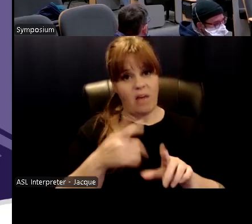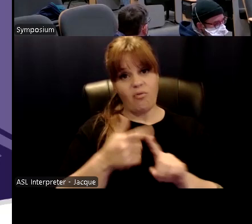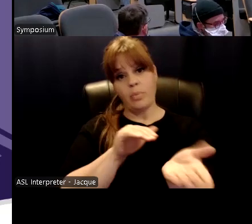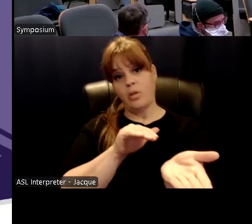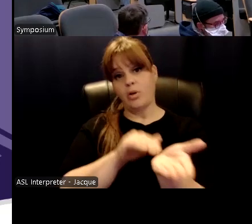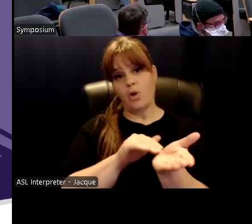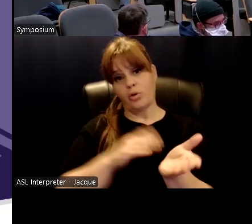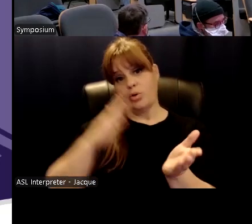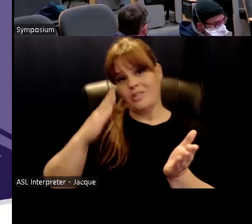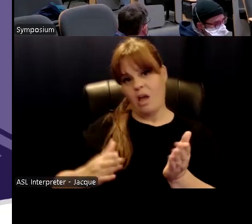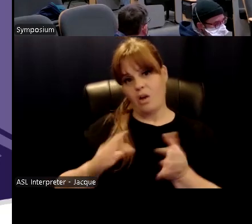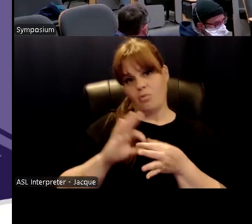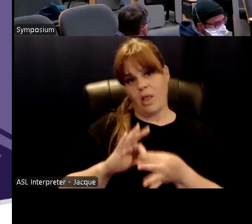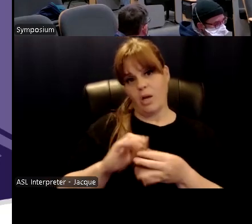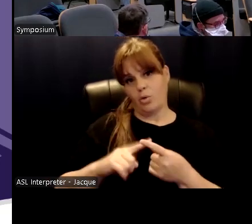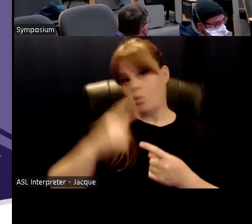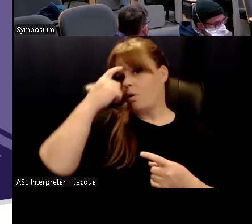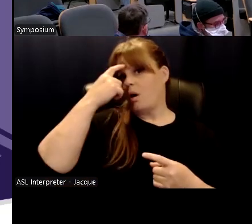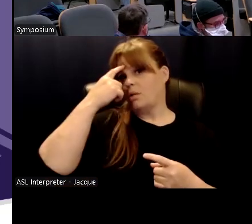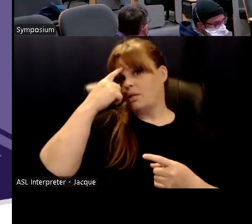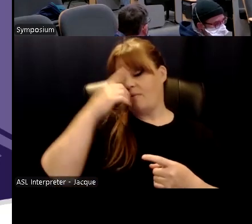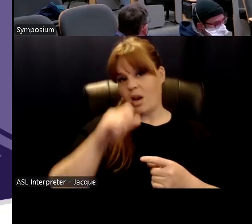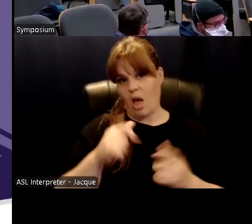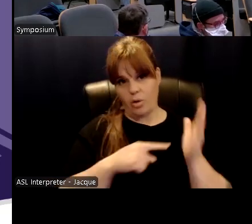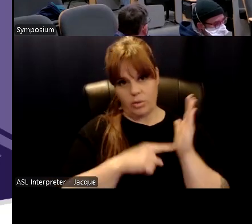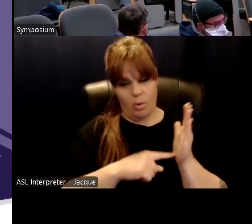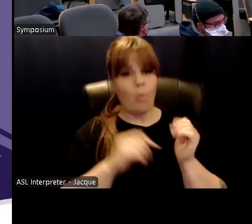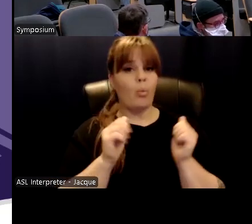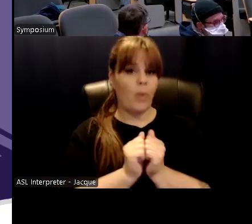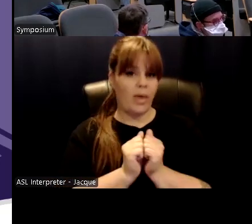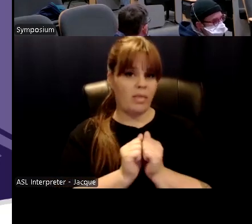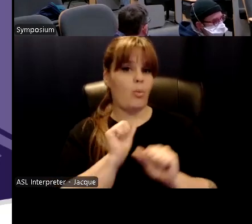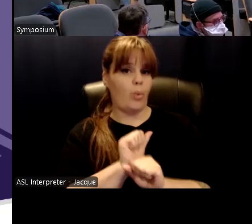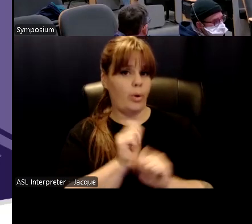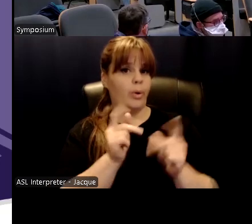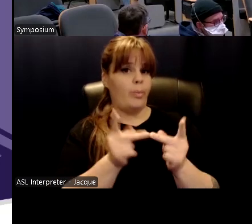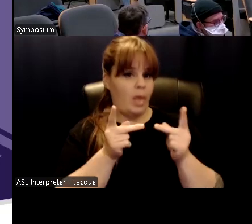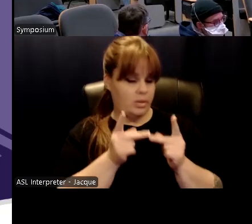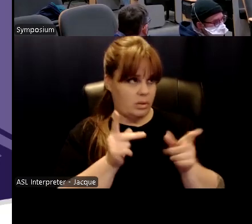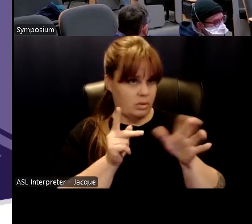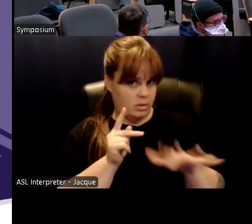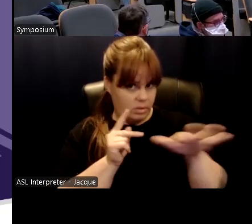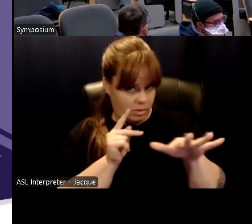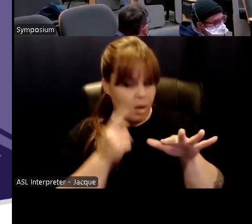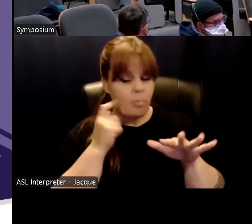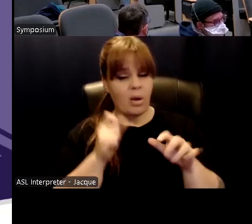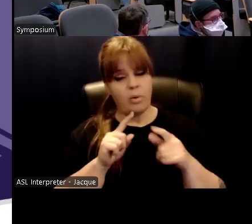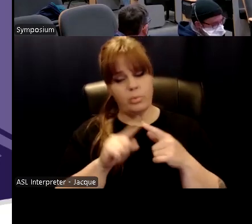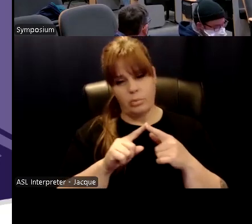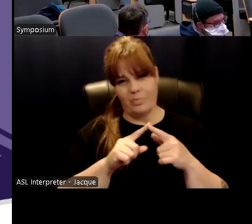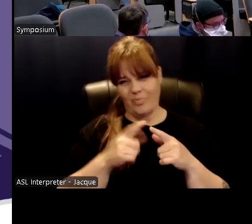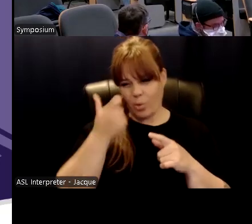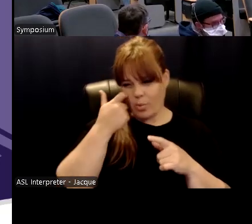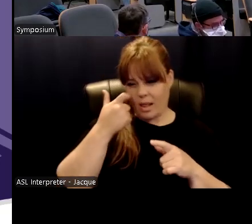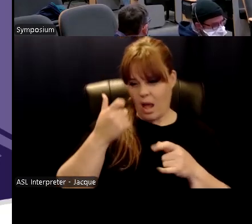on cognitive and other symptoms with workplaces? Because to carry on with that last lady's